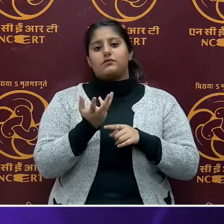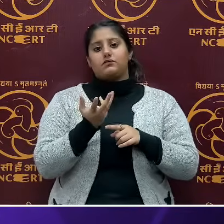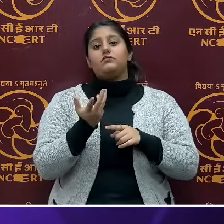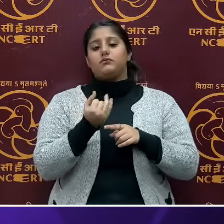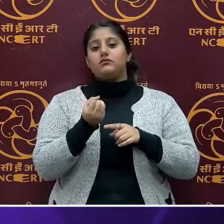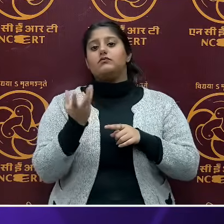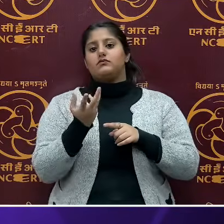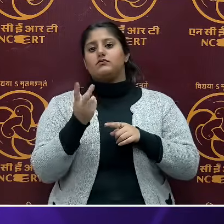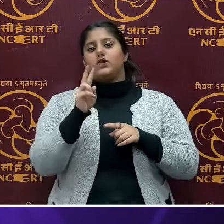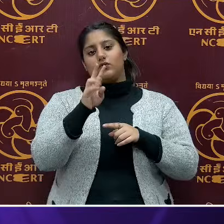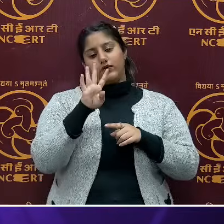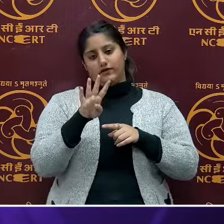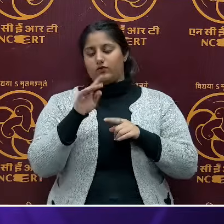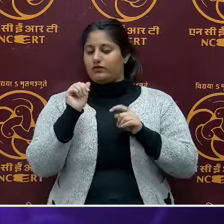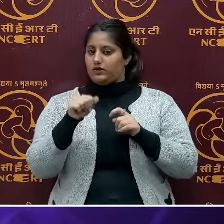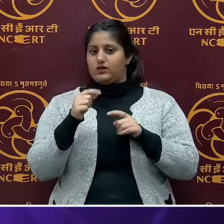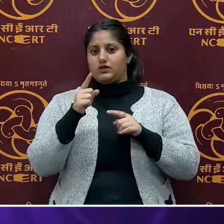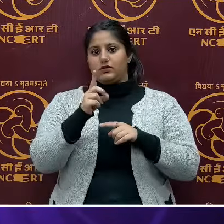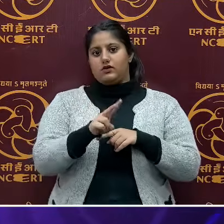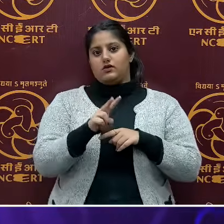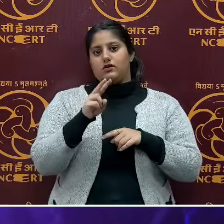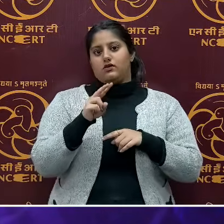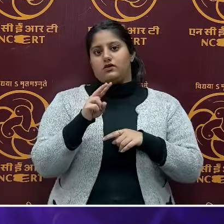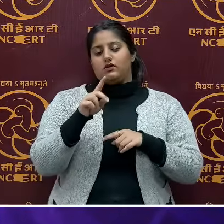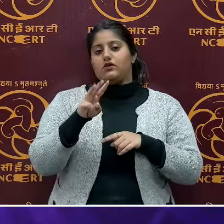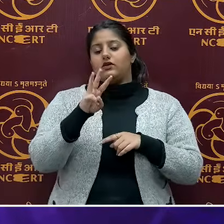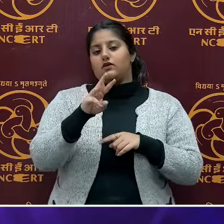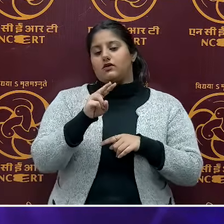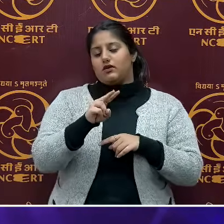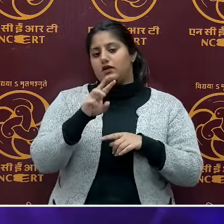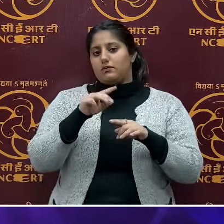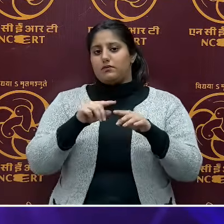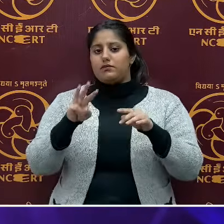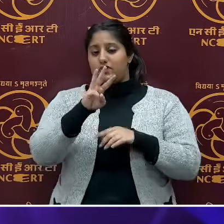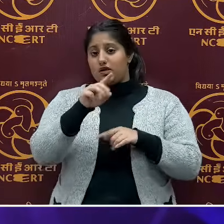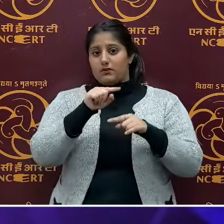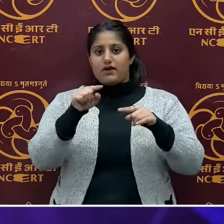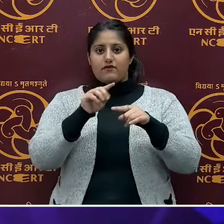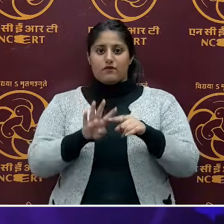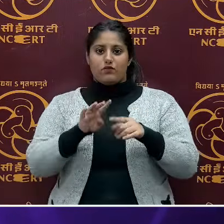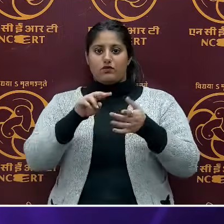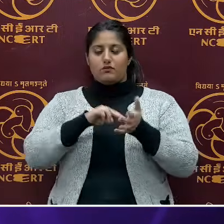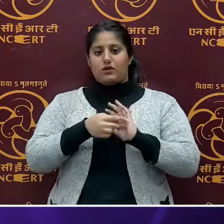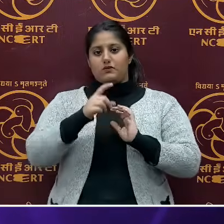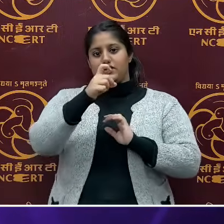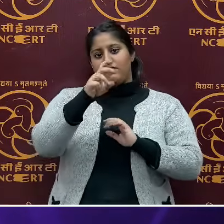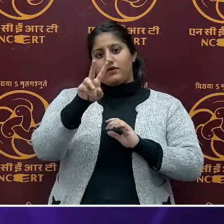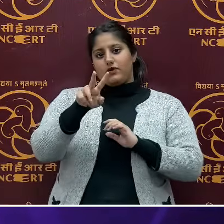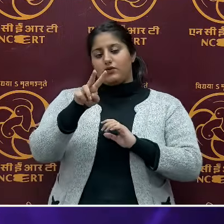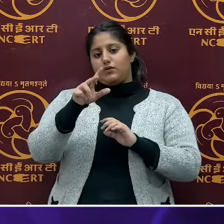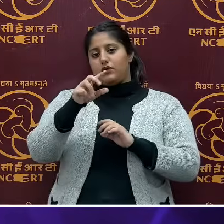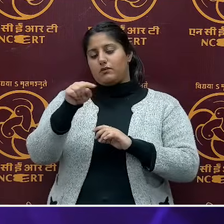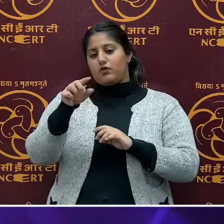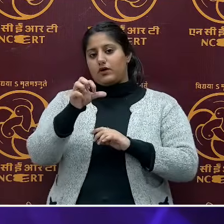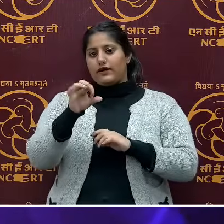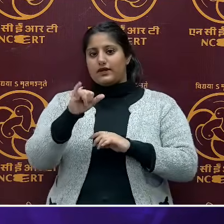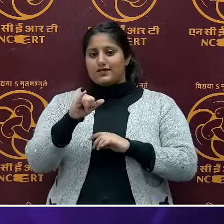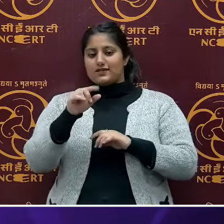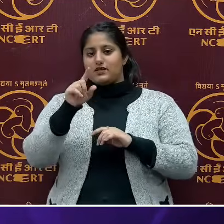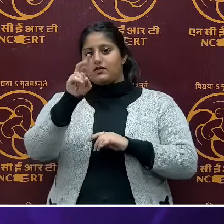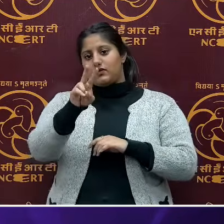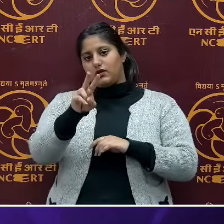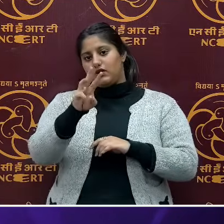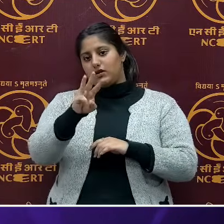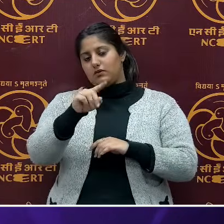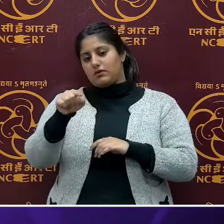number? 24. Yes. So, what will you get? 3/4. So, 72 upon 96, the simplest form is